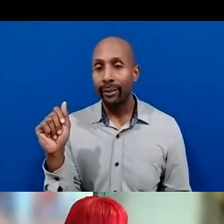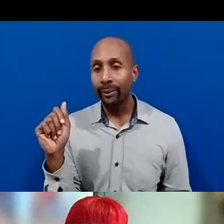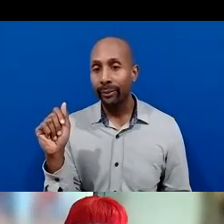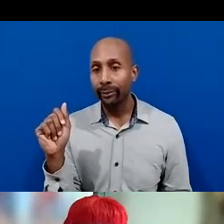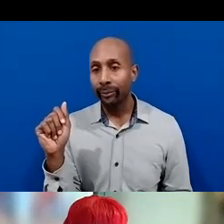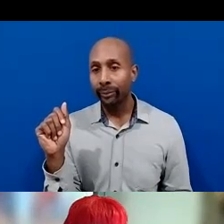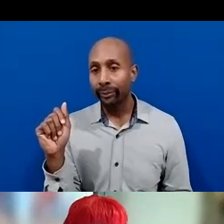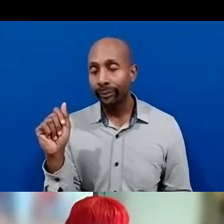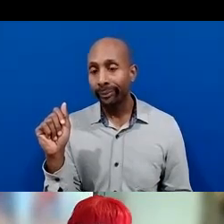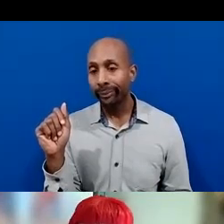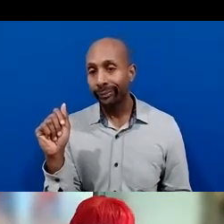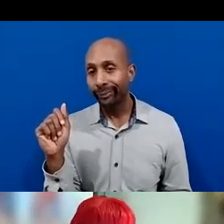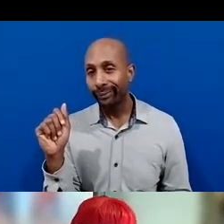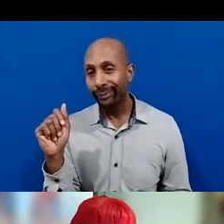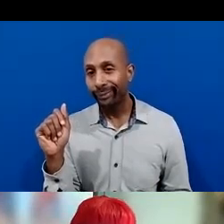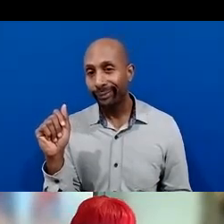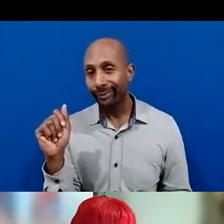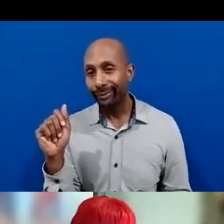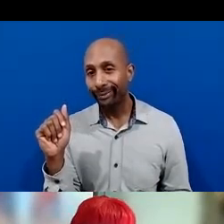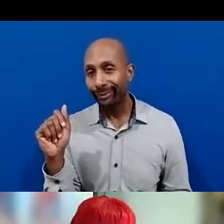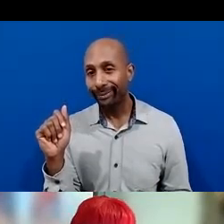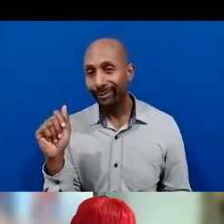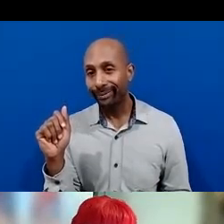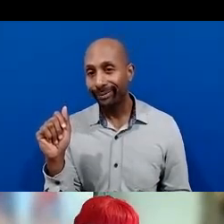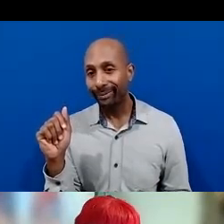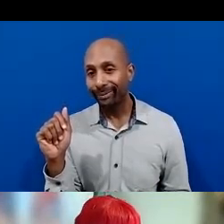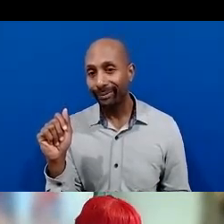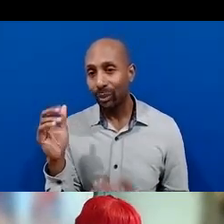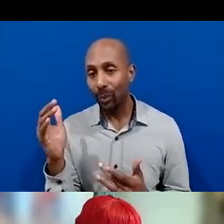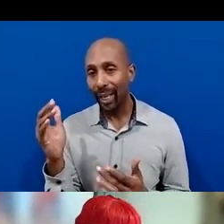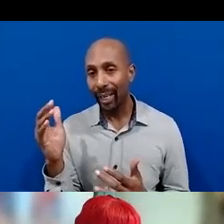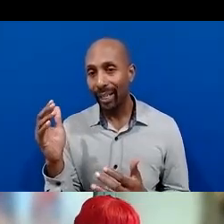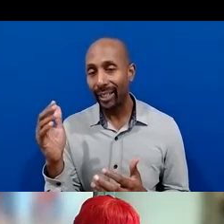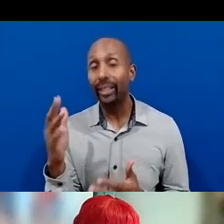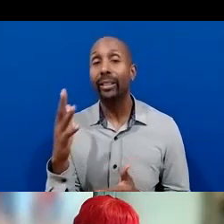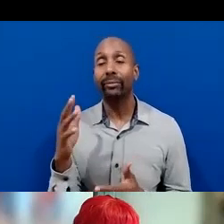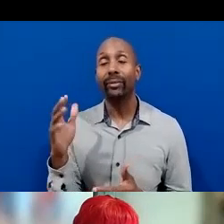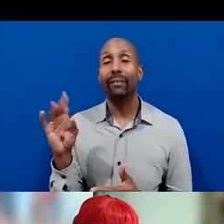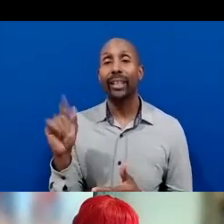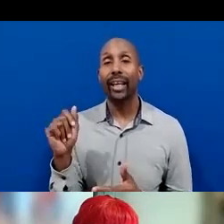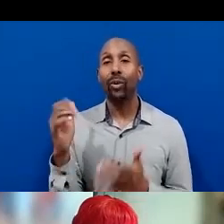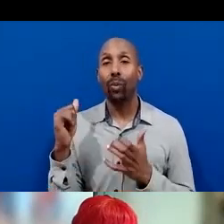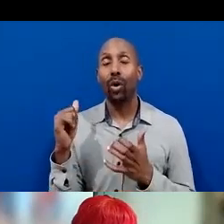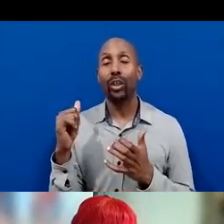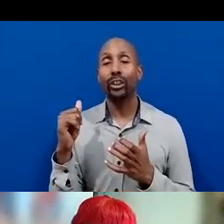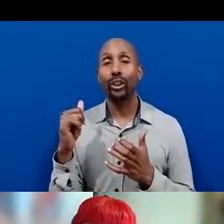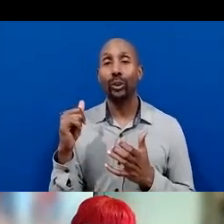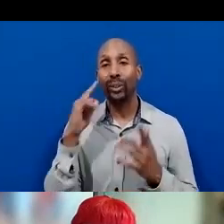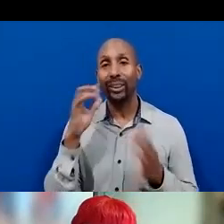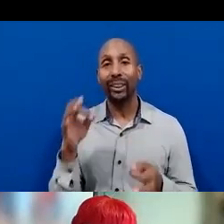for whatever reason to consider them at the same time. So they are going to be meeting in